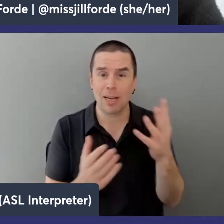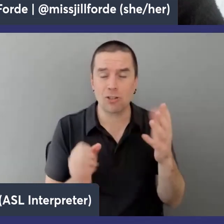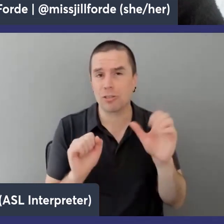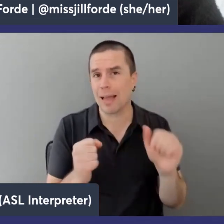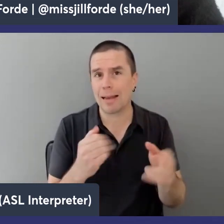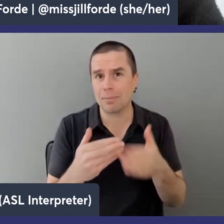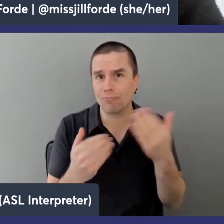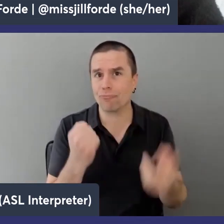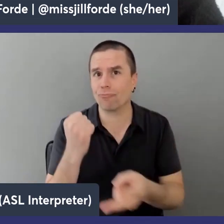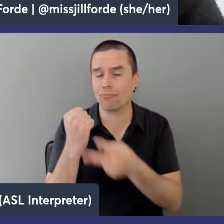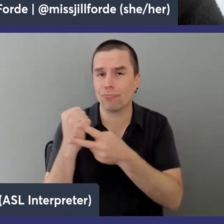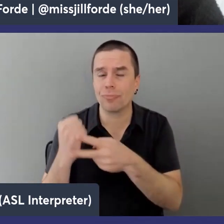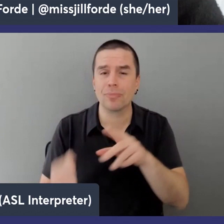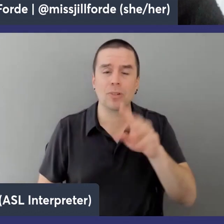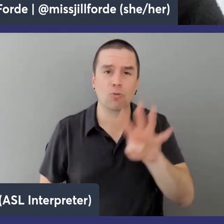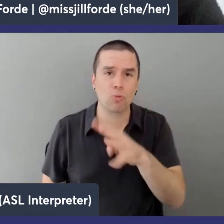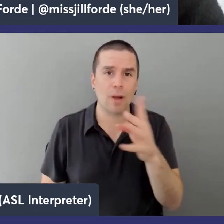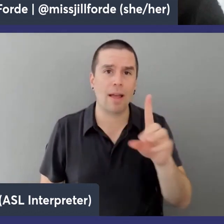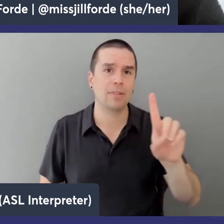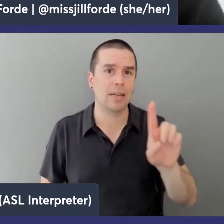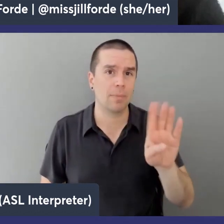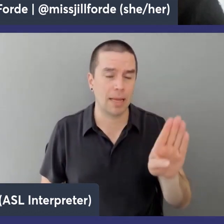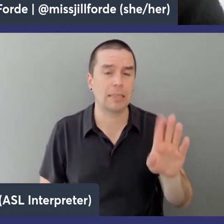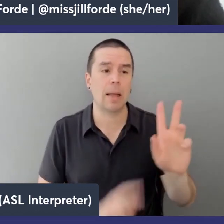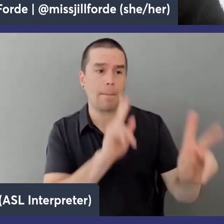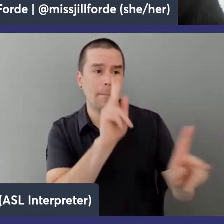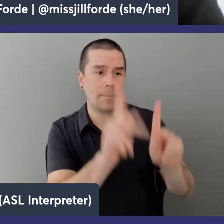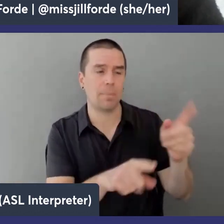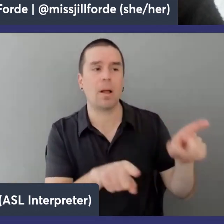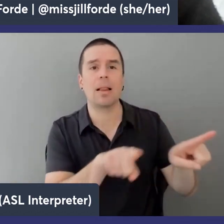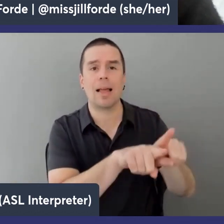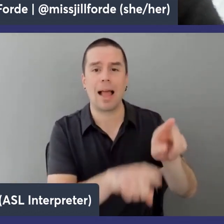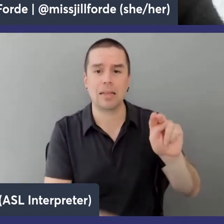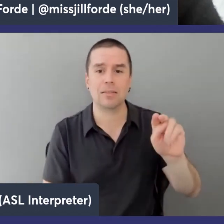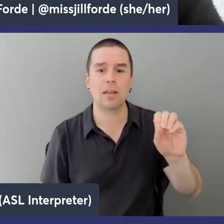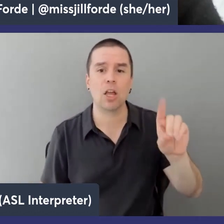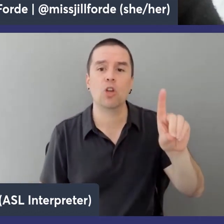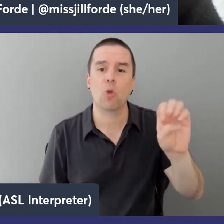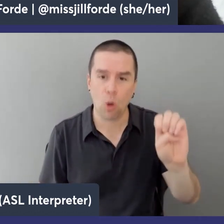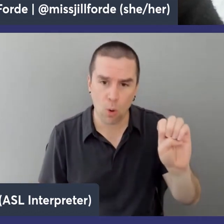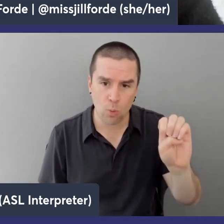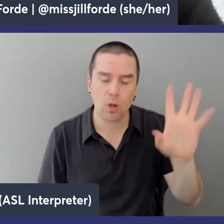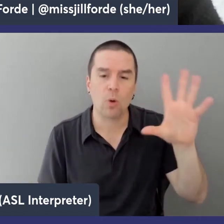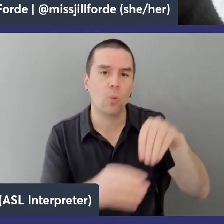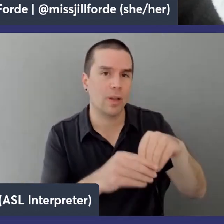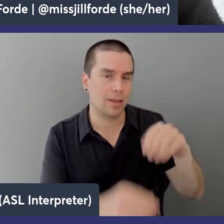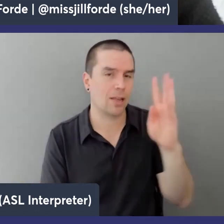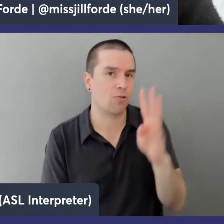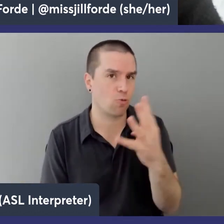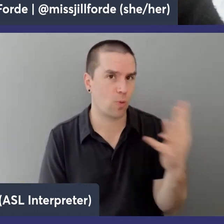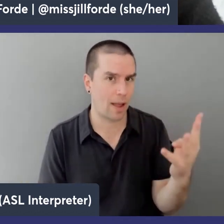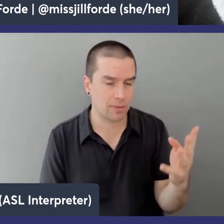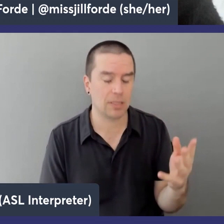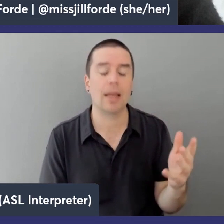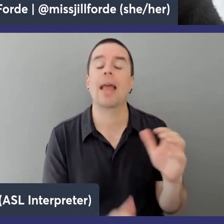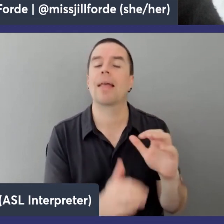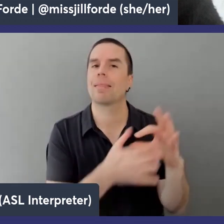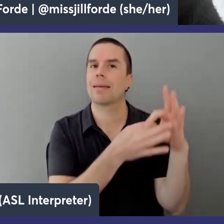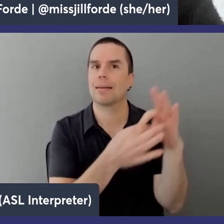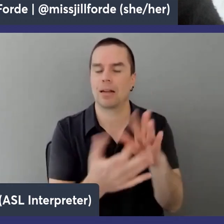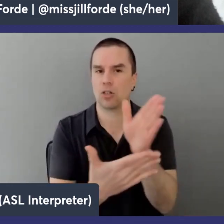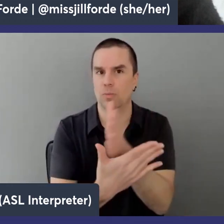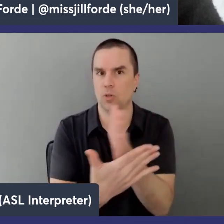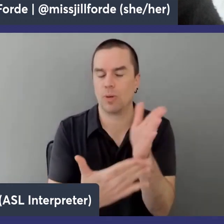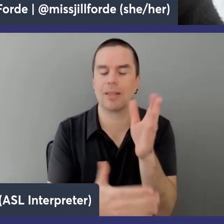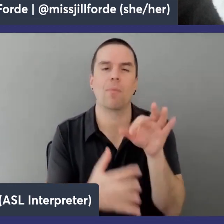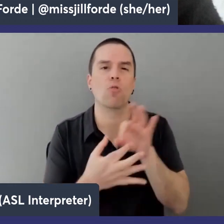representing people as nodes in graph terms, and the connections between them as relationships, or maybe